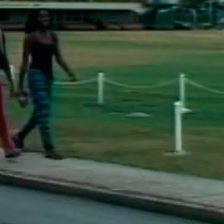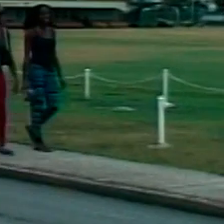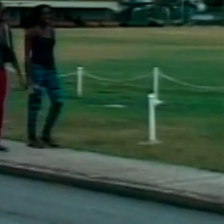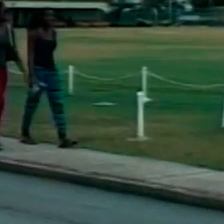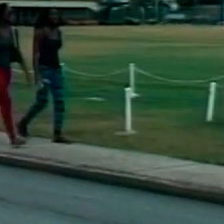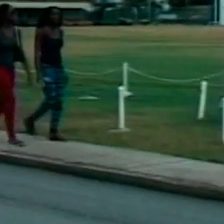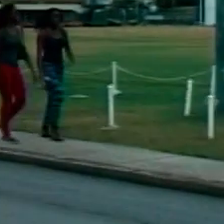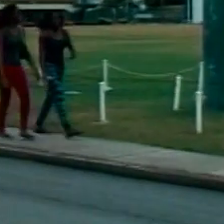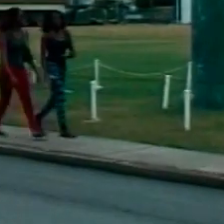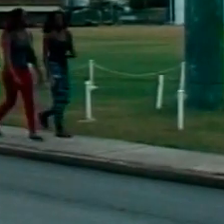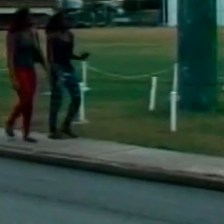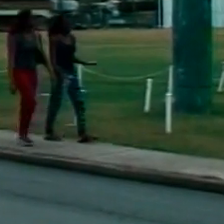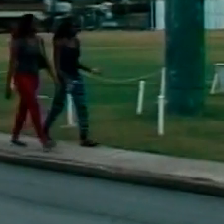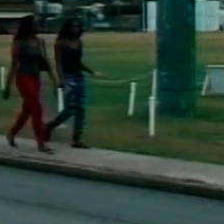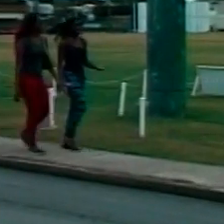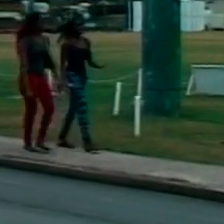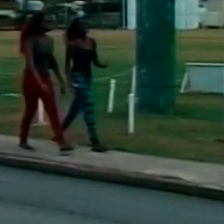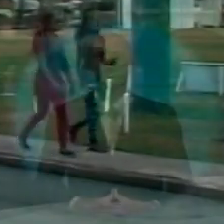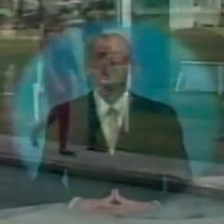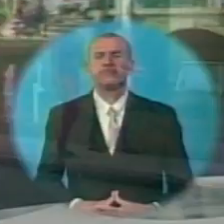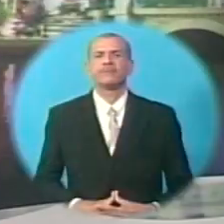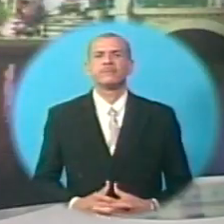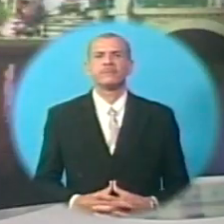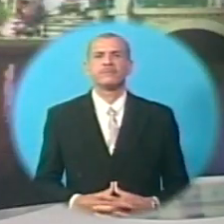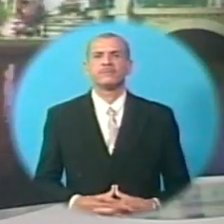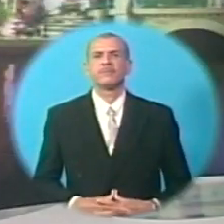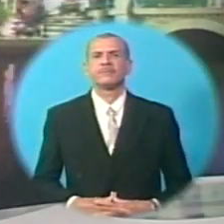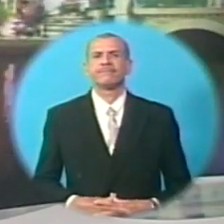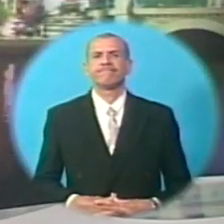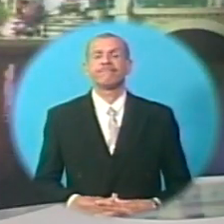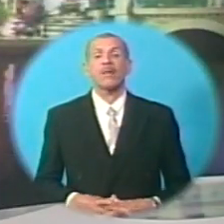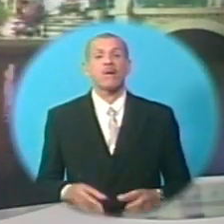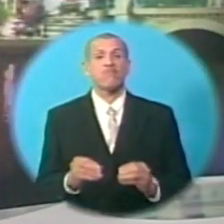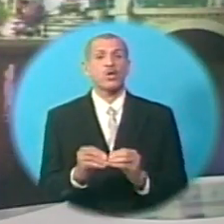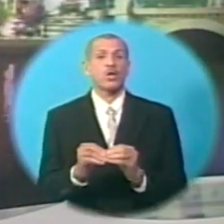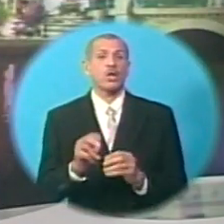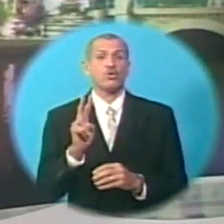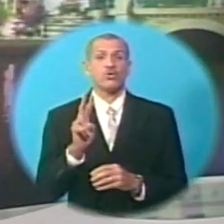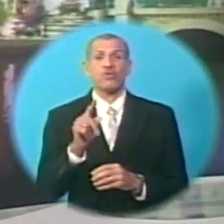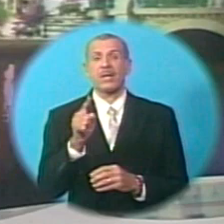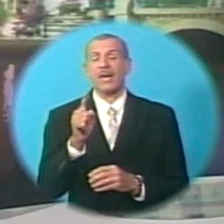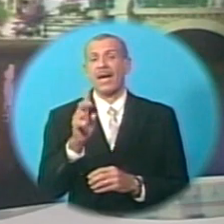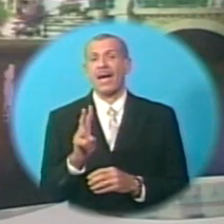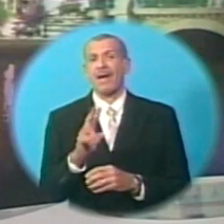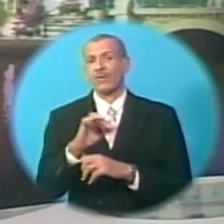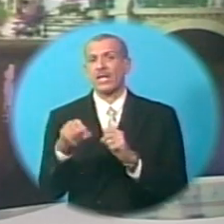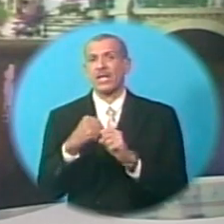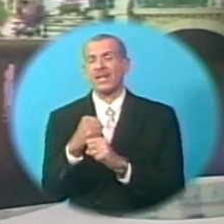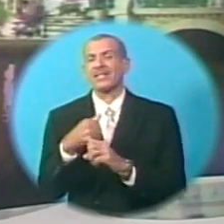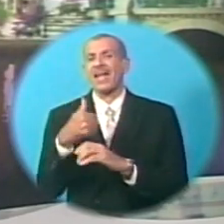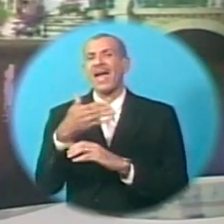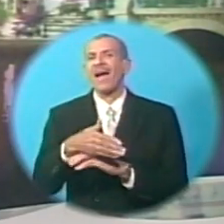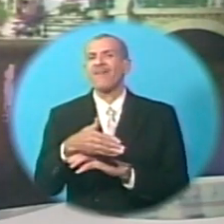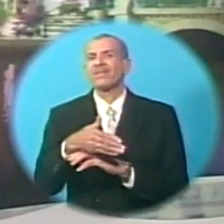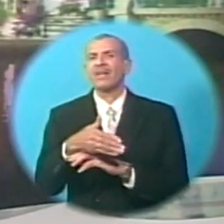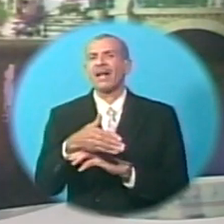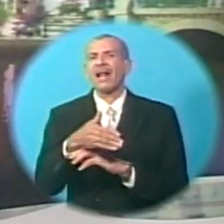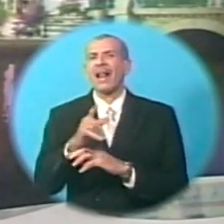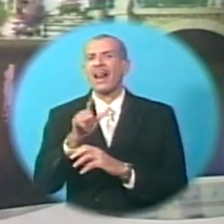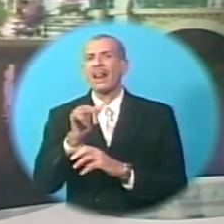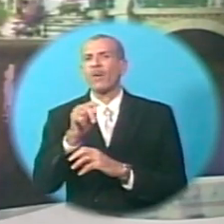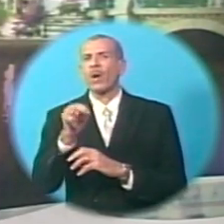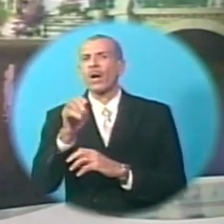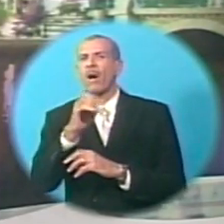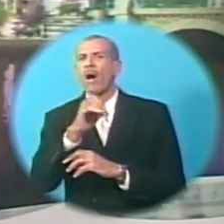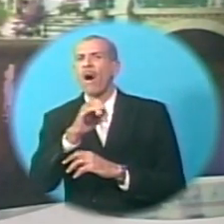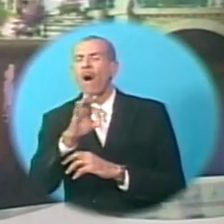Smith, CBC News. Well, more than 2.5 years after mass layoffs displaced thousands of